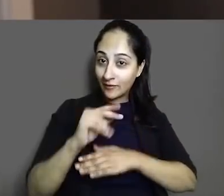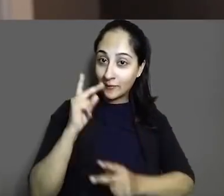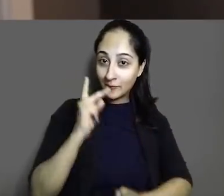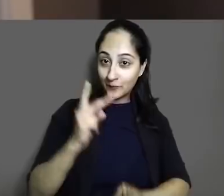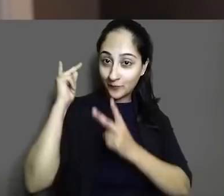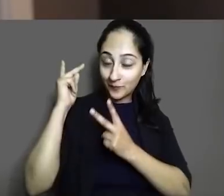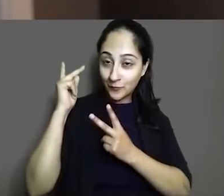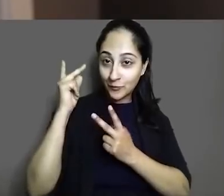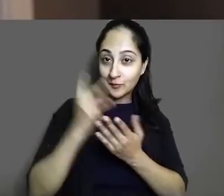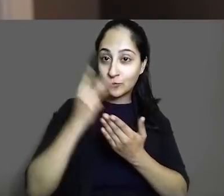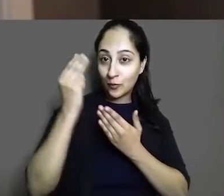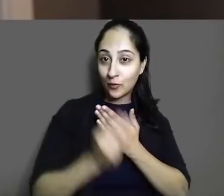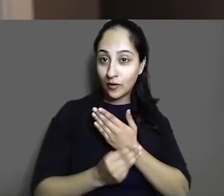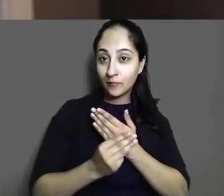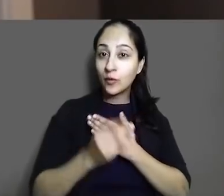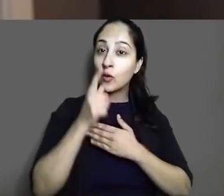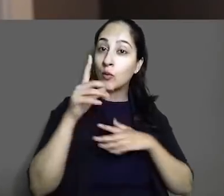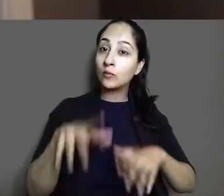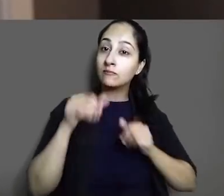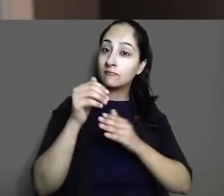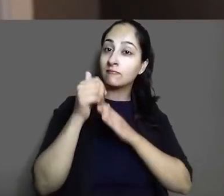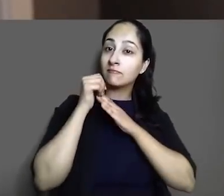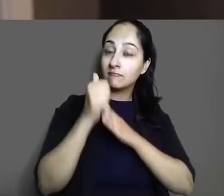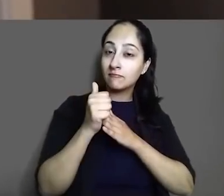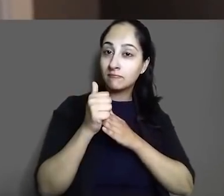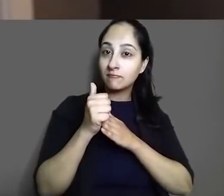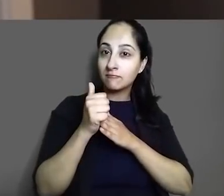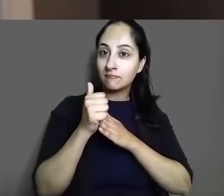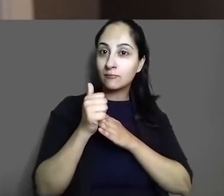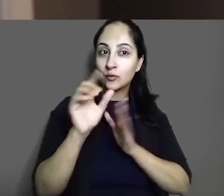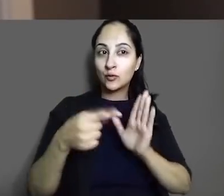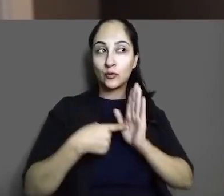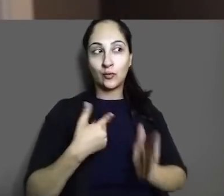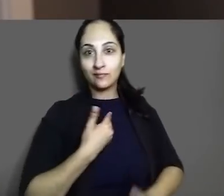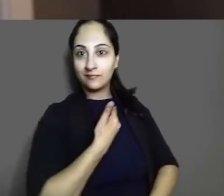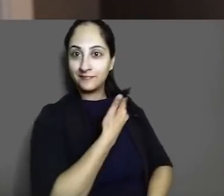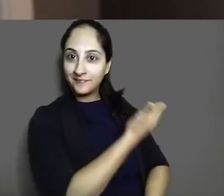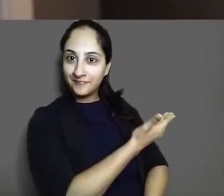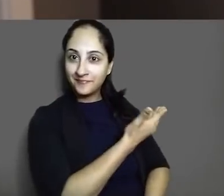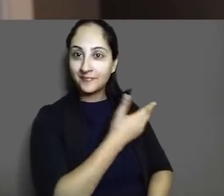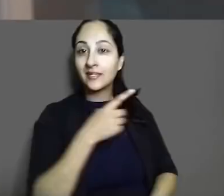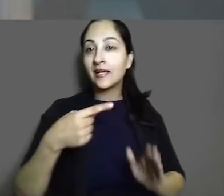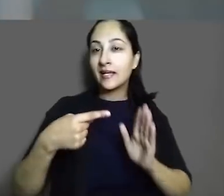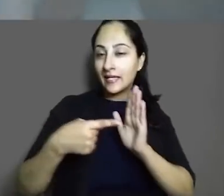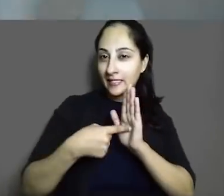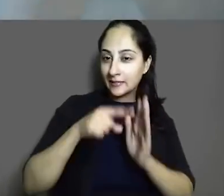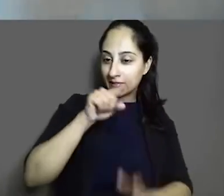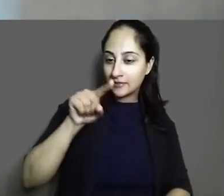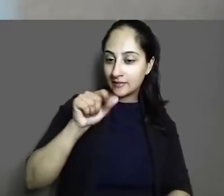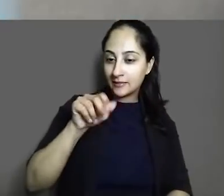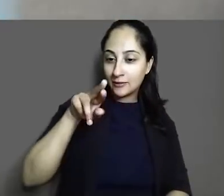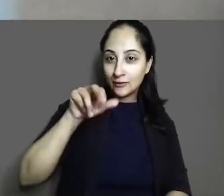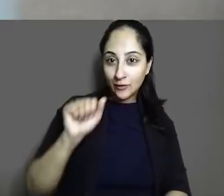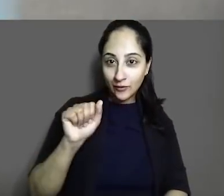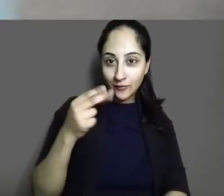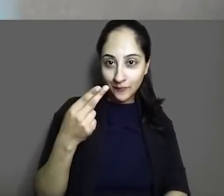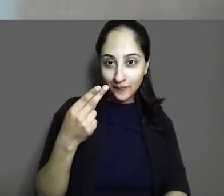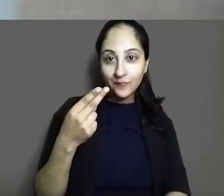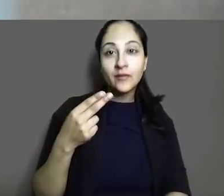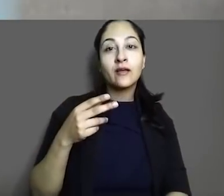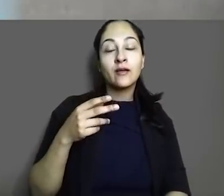new host showing off their great background. And it's like they're comparing their backgrounds to each other each week. Let's take Zara, for example.